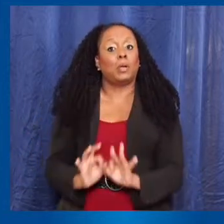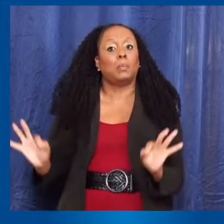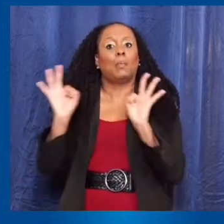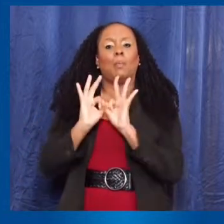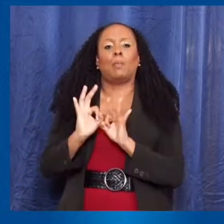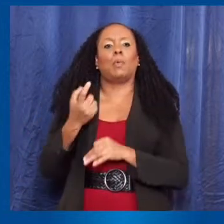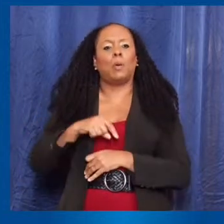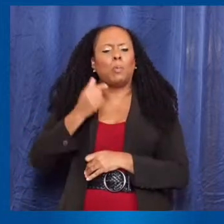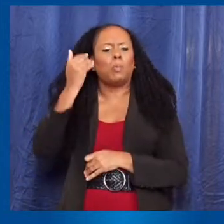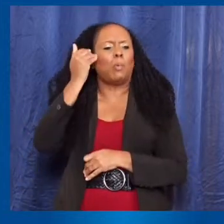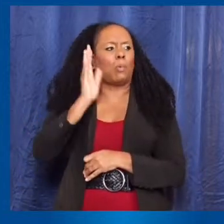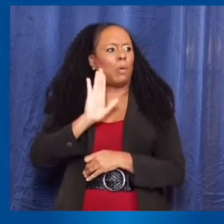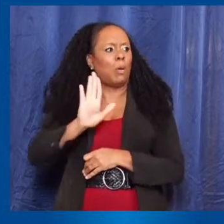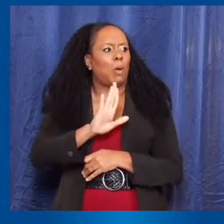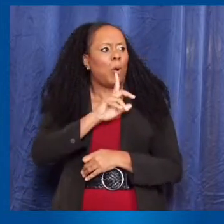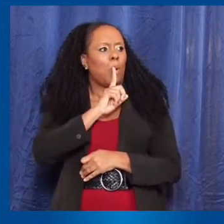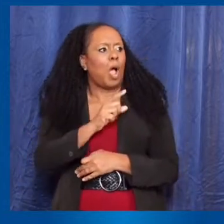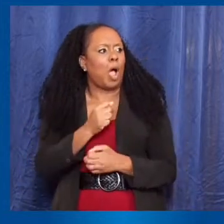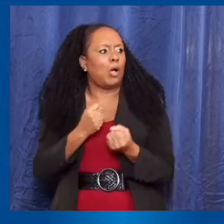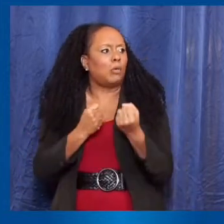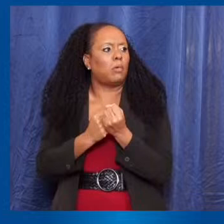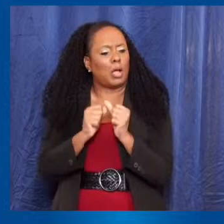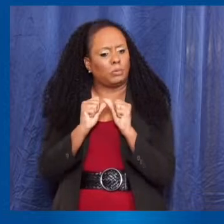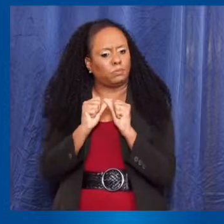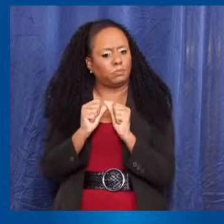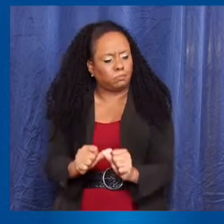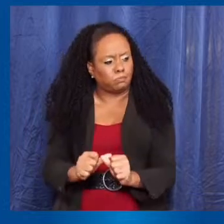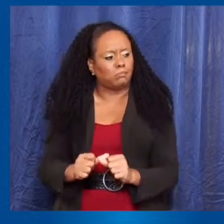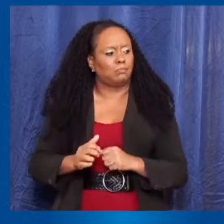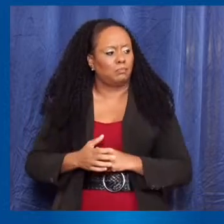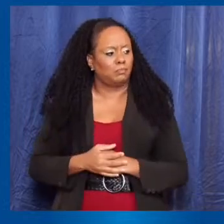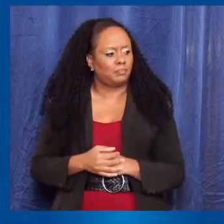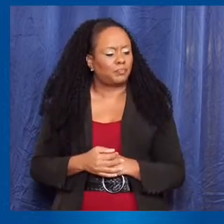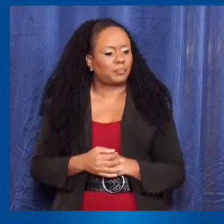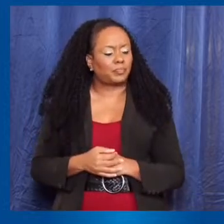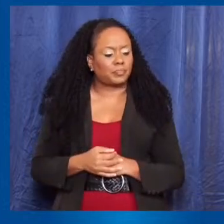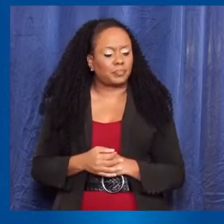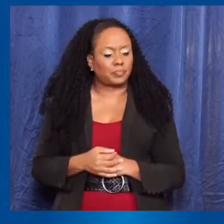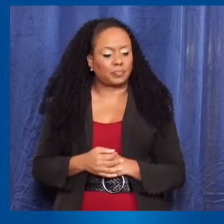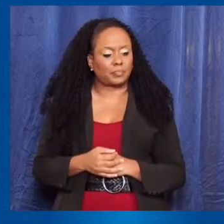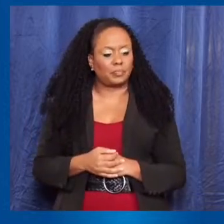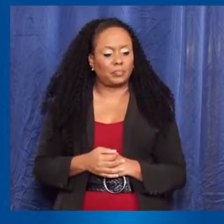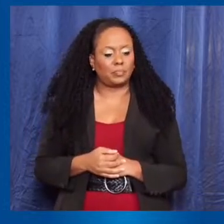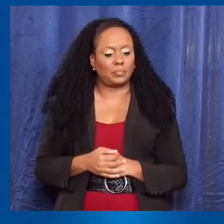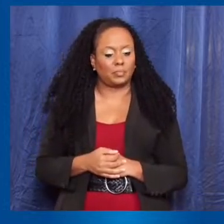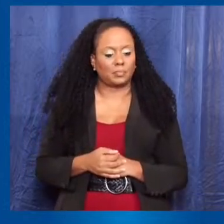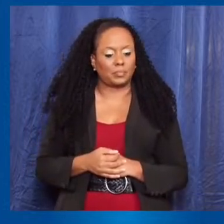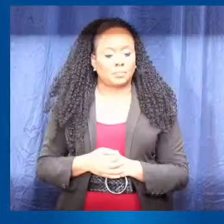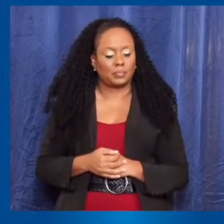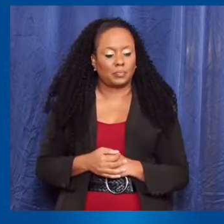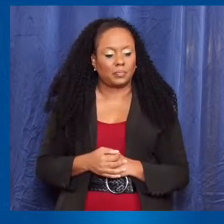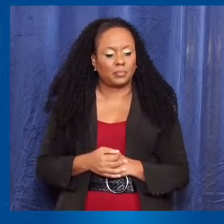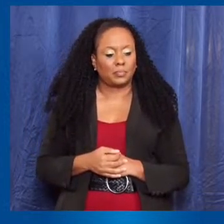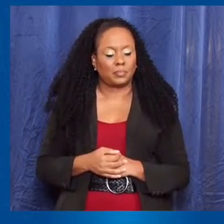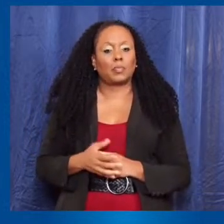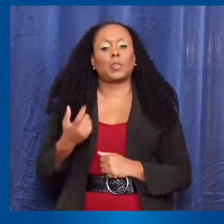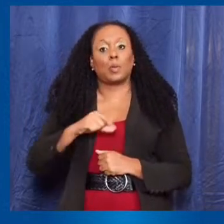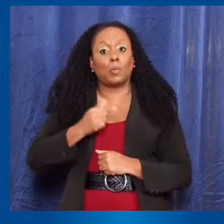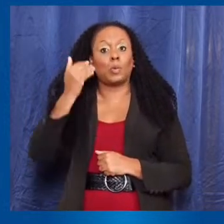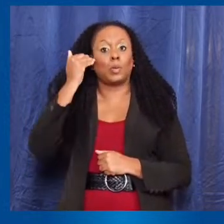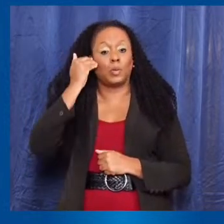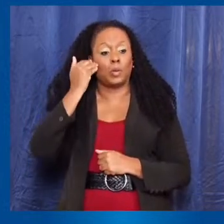determination expressed in your Bridgingtown agenda to address the root causes of these